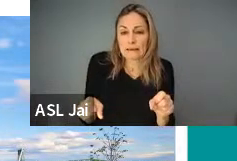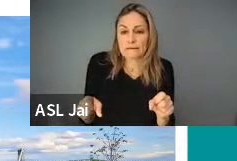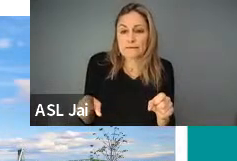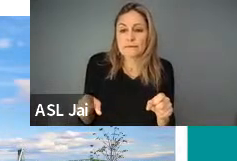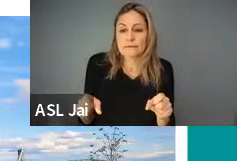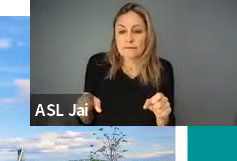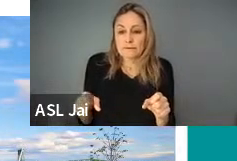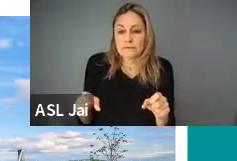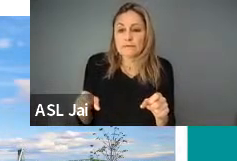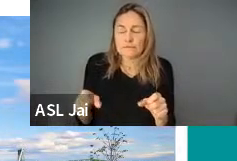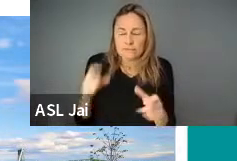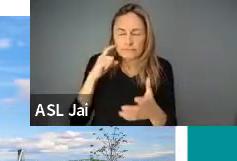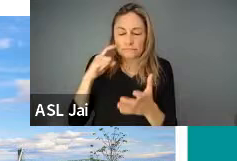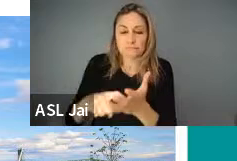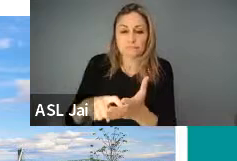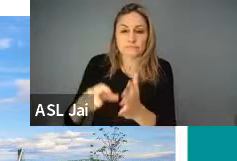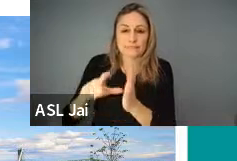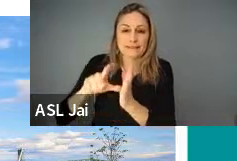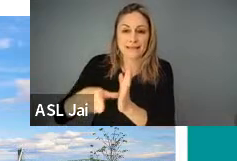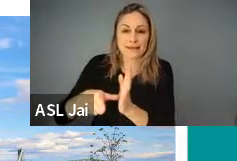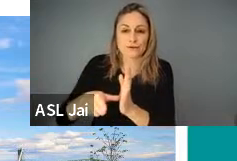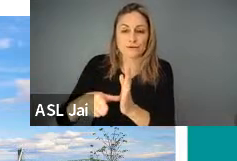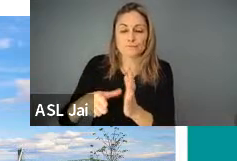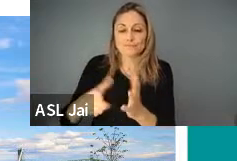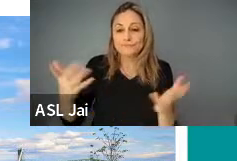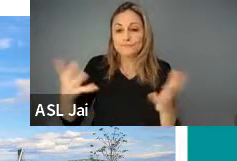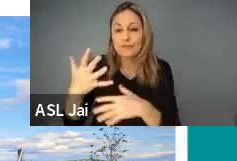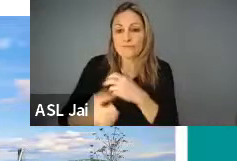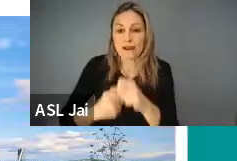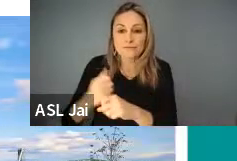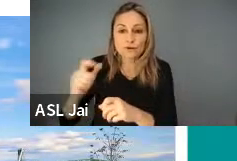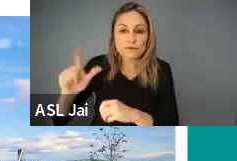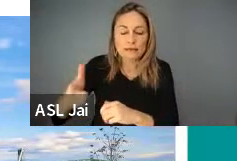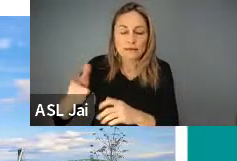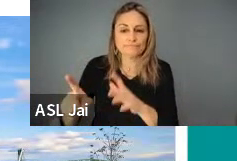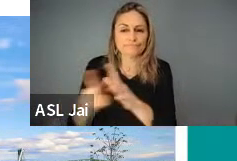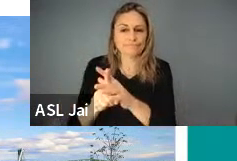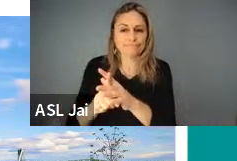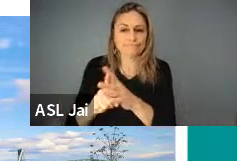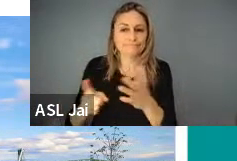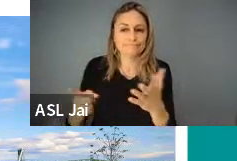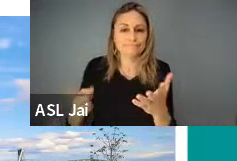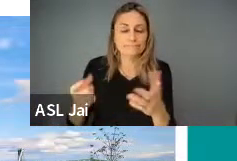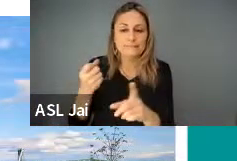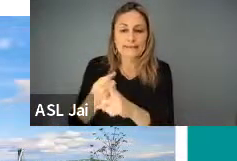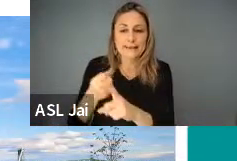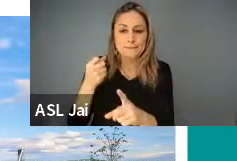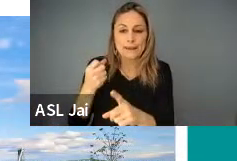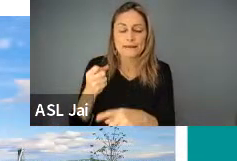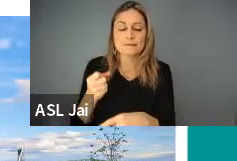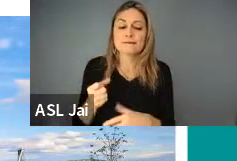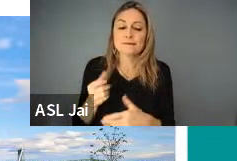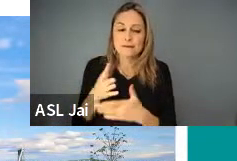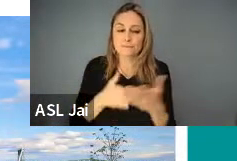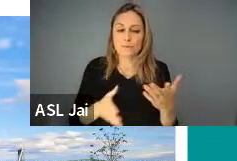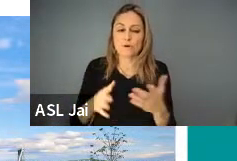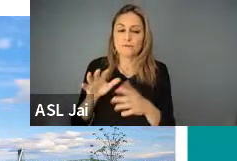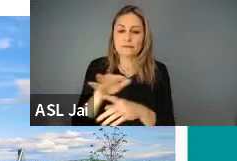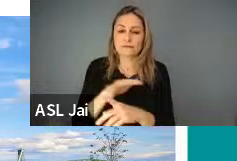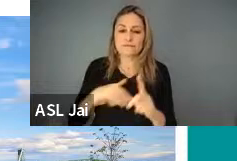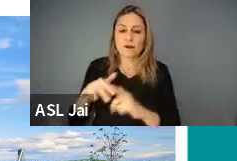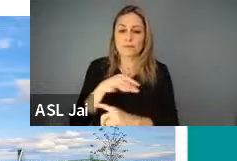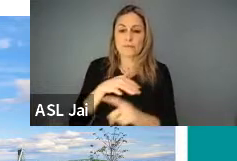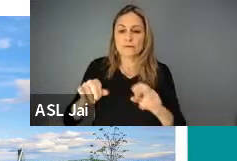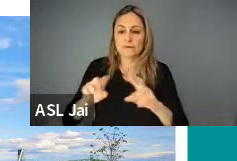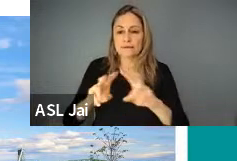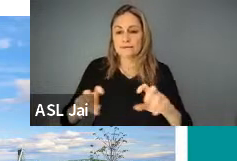be noticeable later, 5 years down the road, 10 years down the road. And so part of the environmental analysis is